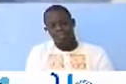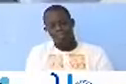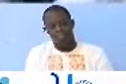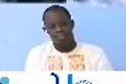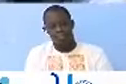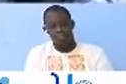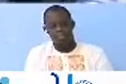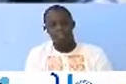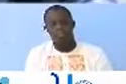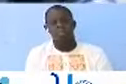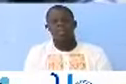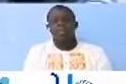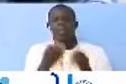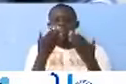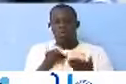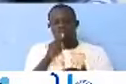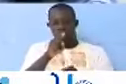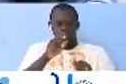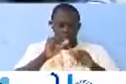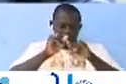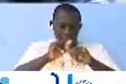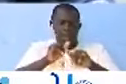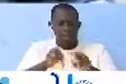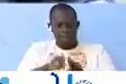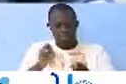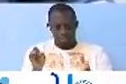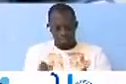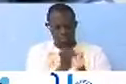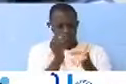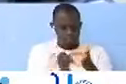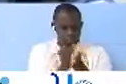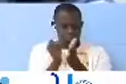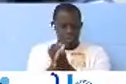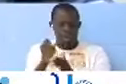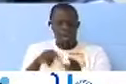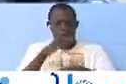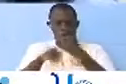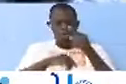there. Now you will stay there and they will investigate about you.